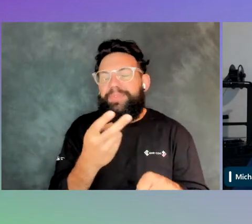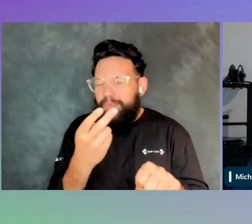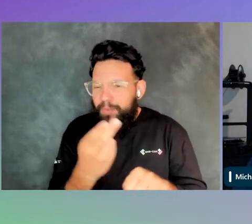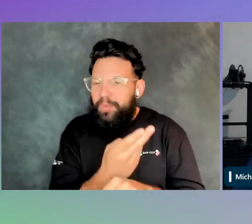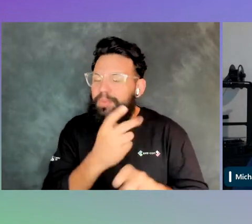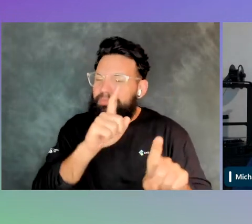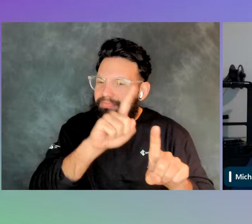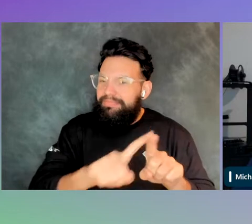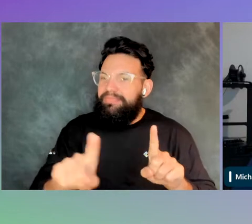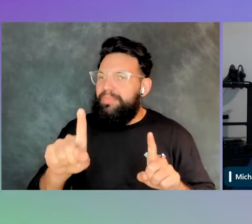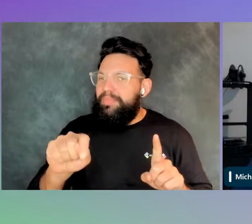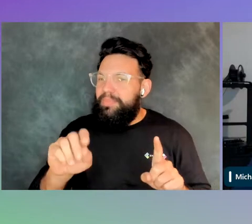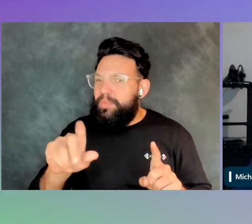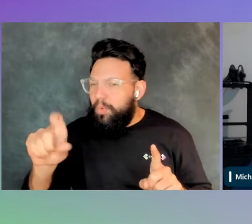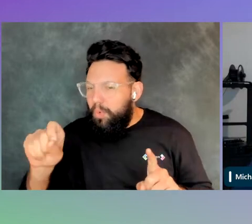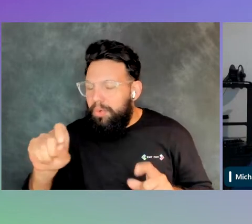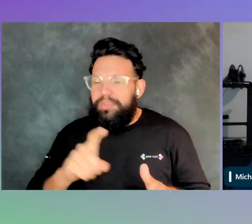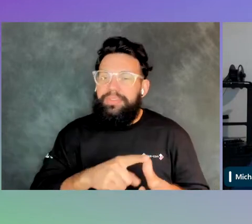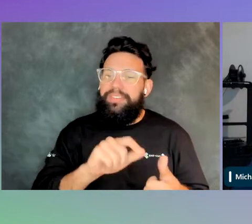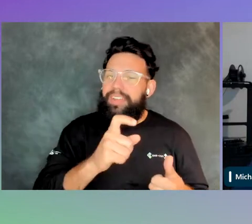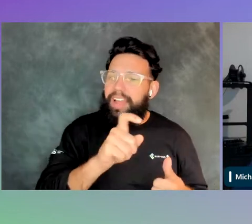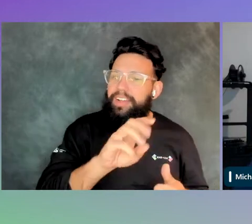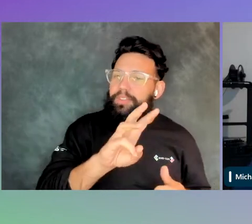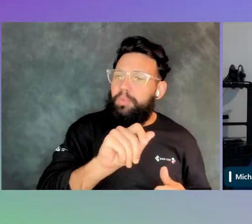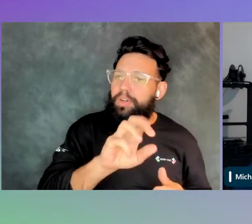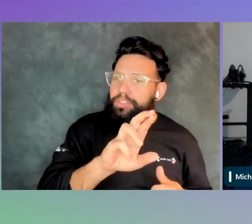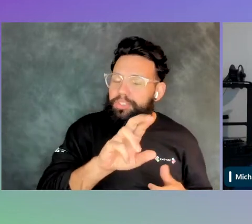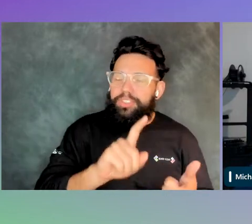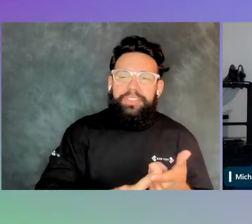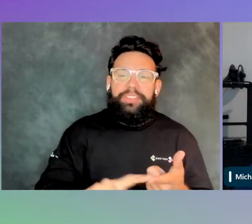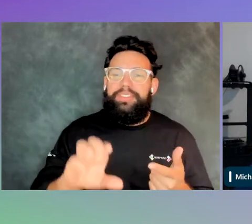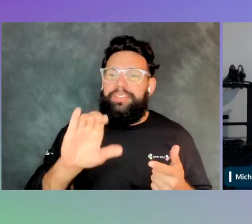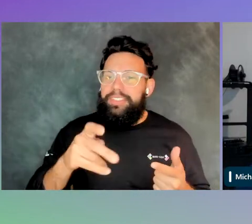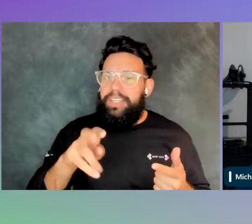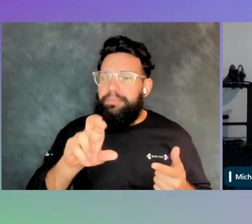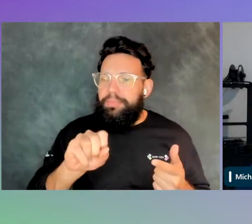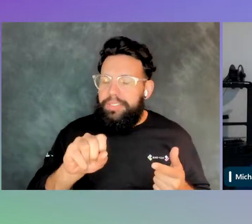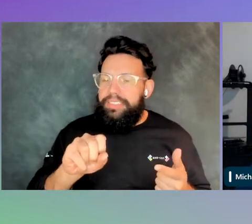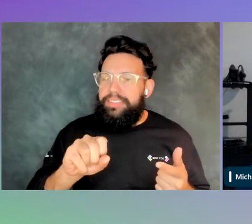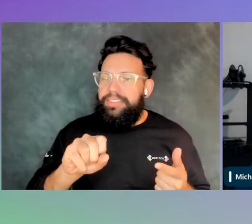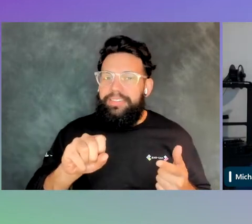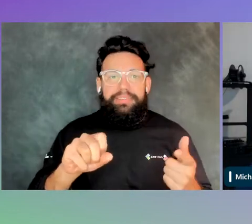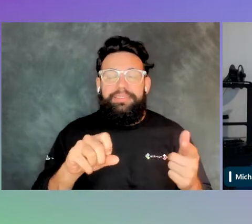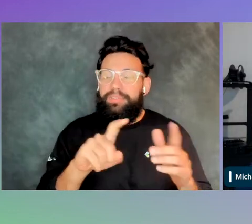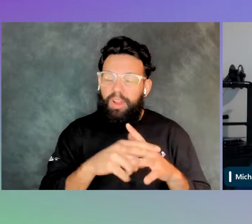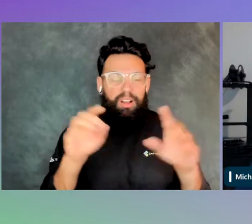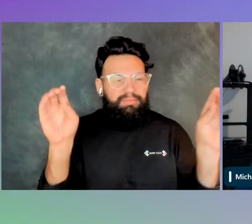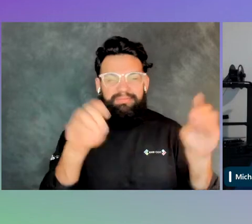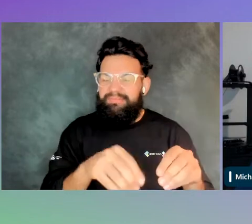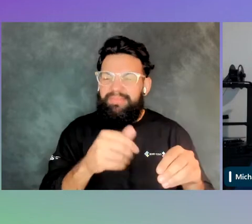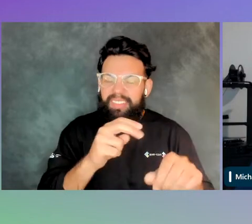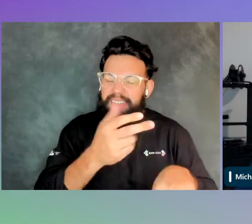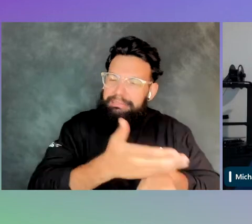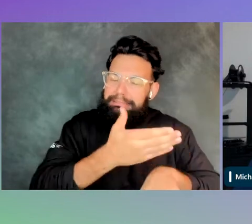setup. It's easy to get those first couple of steps in, and then you just keep stepping.